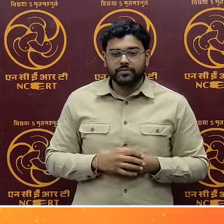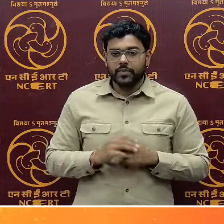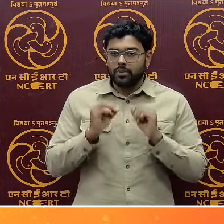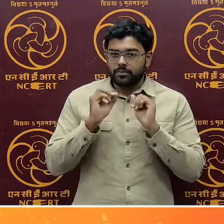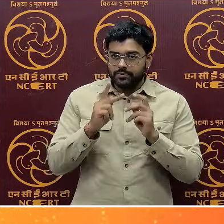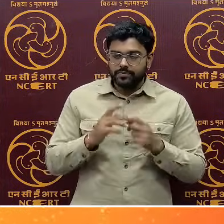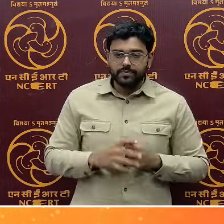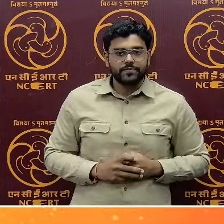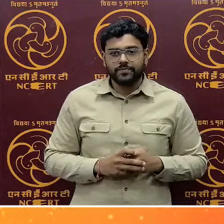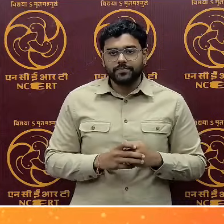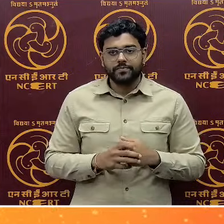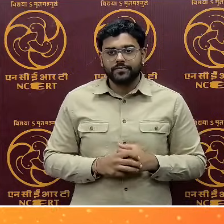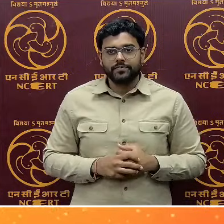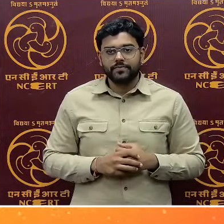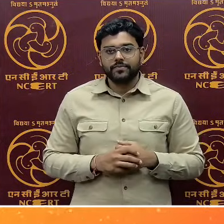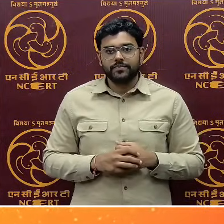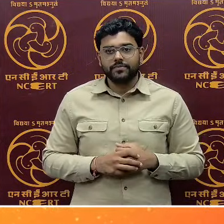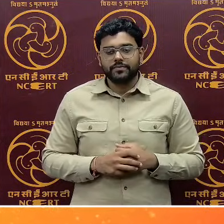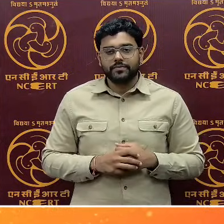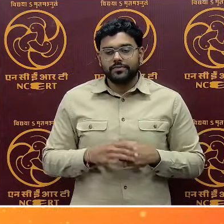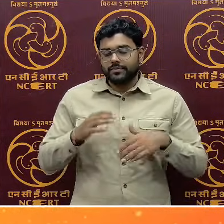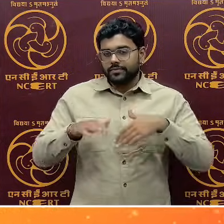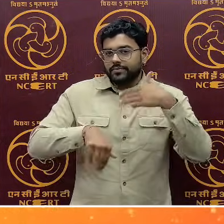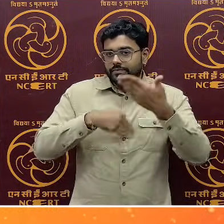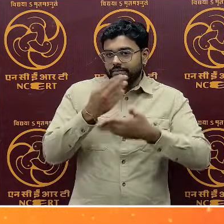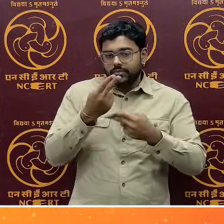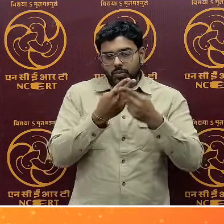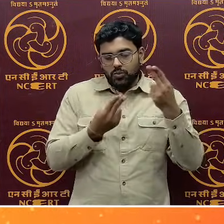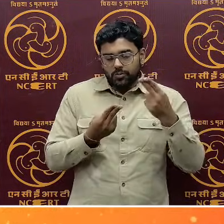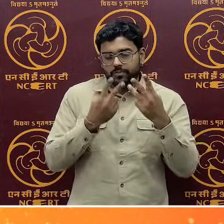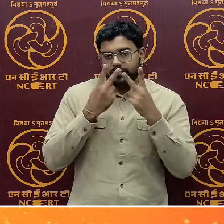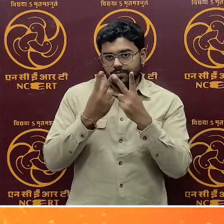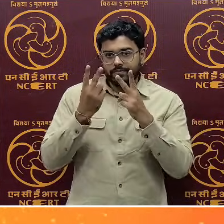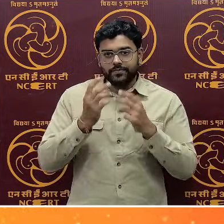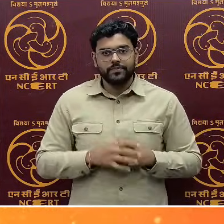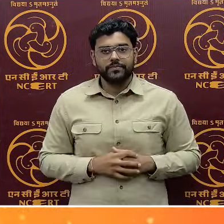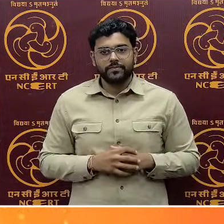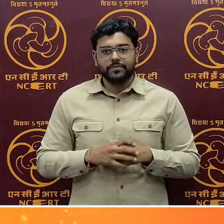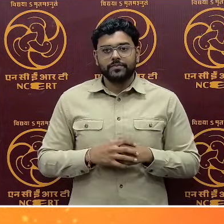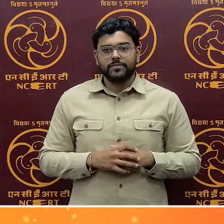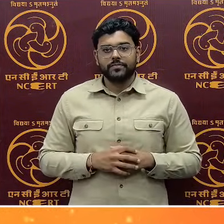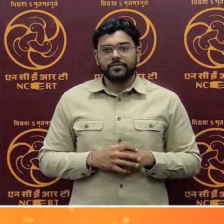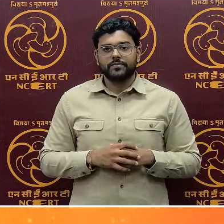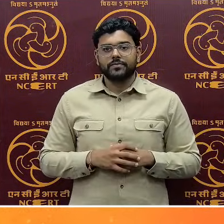name. Let's proceed with the story now.